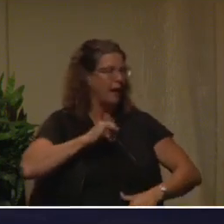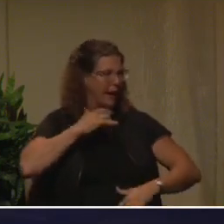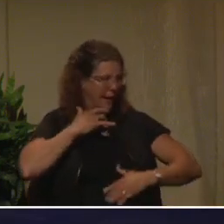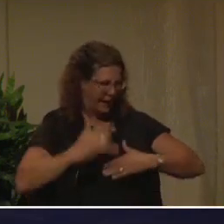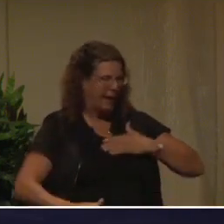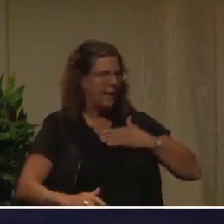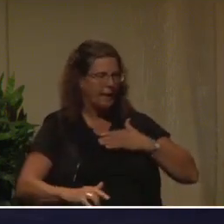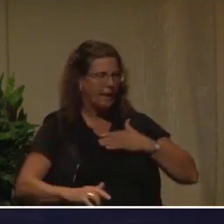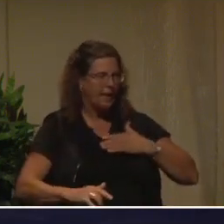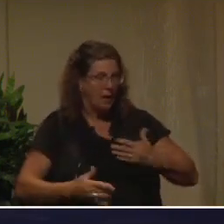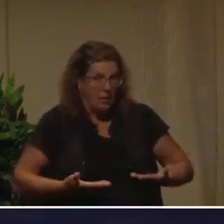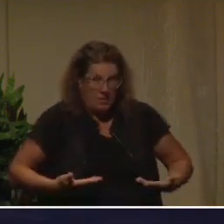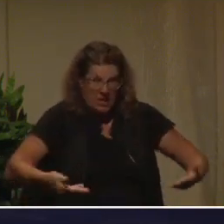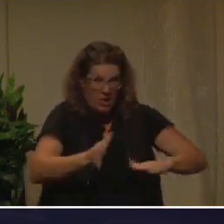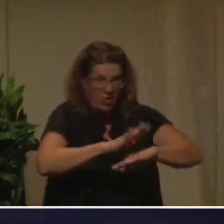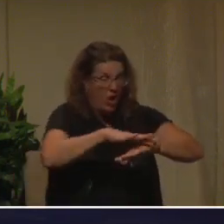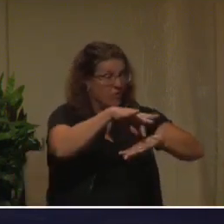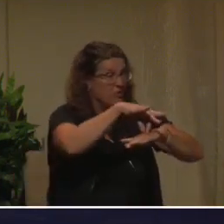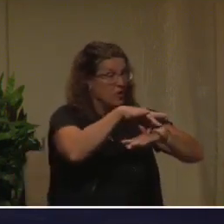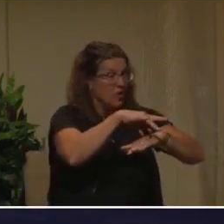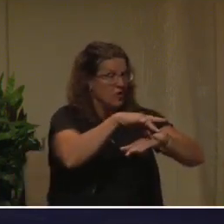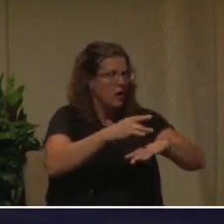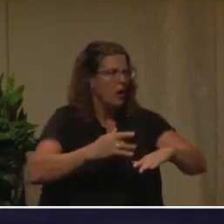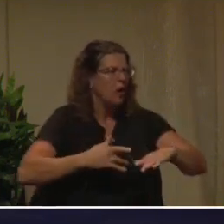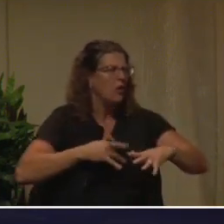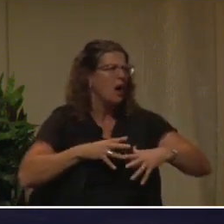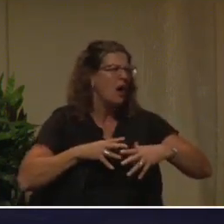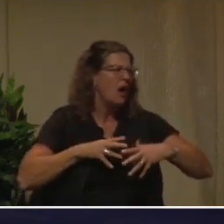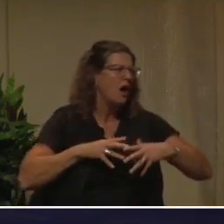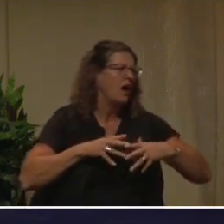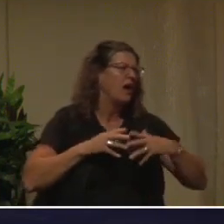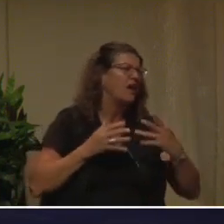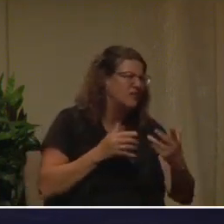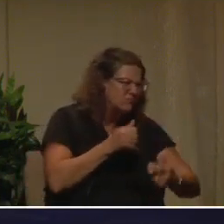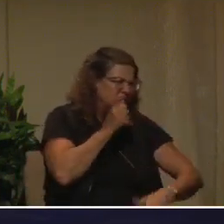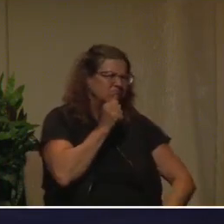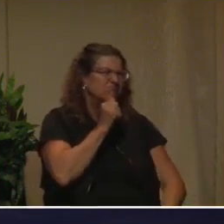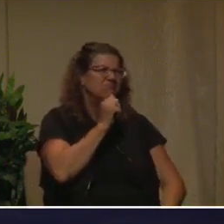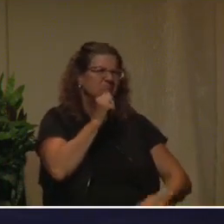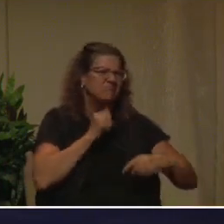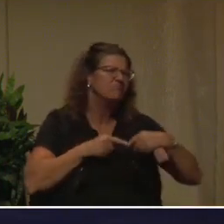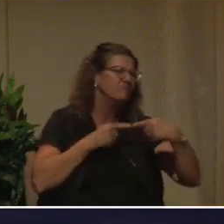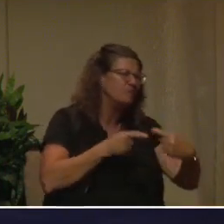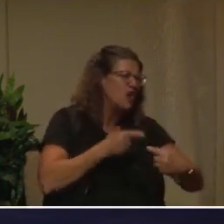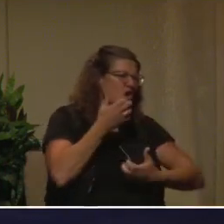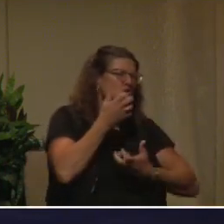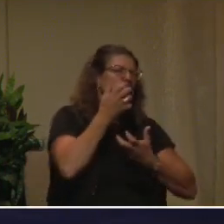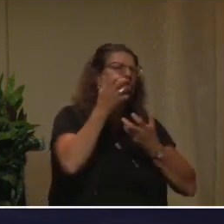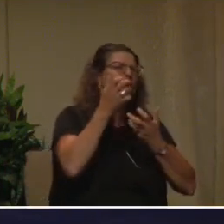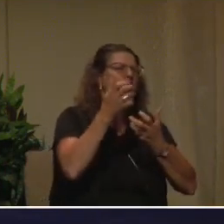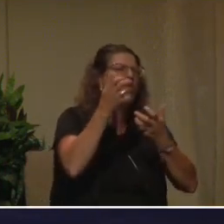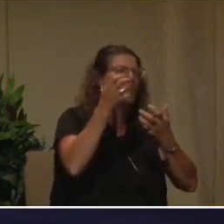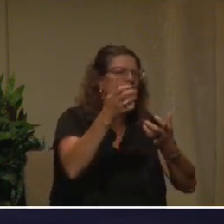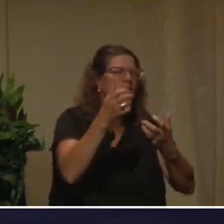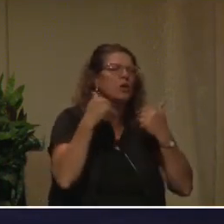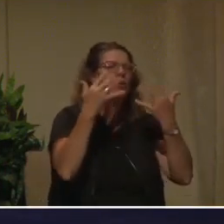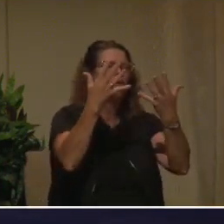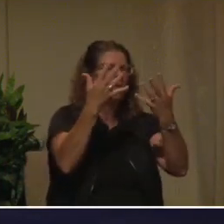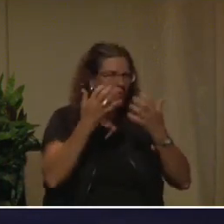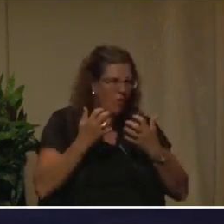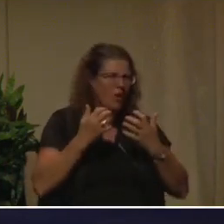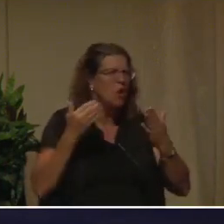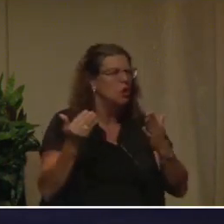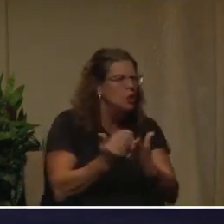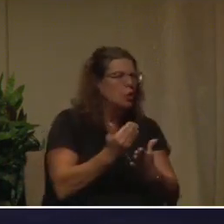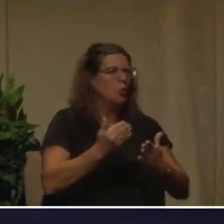tent, we groan and are burdened, because we do not wish to be unclothed, but to be clothed instead with our heavenly